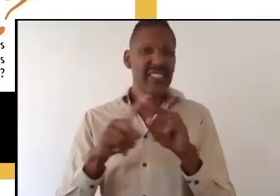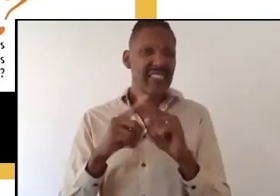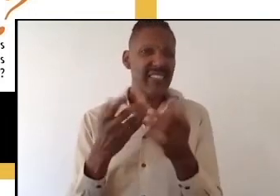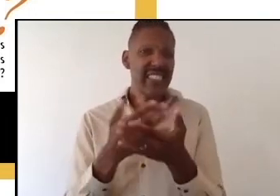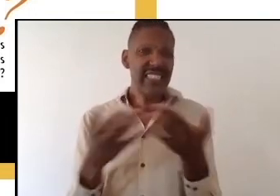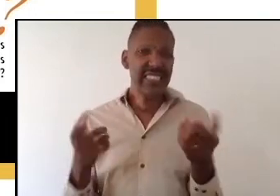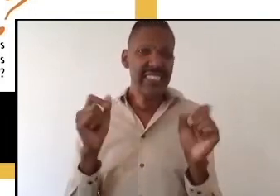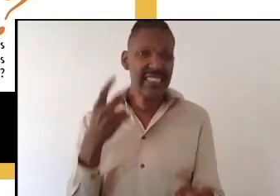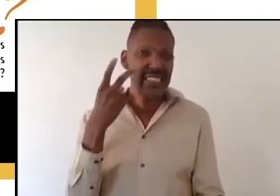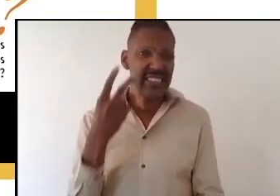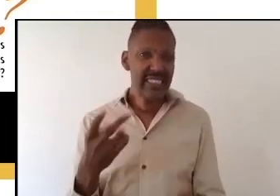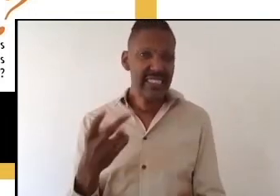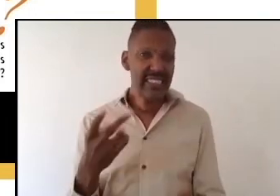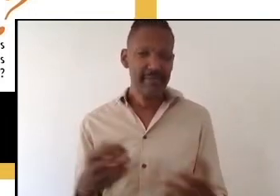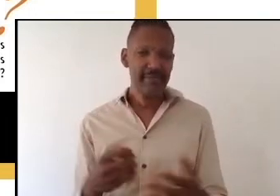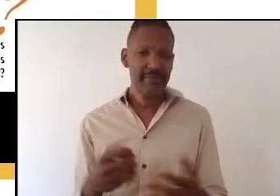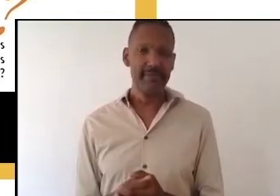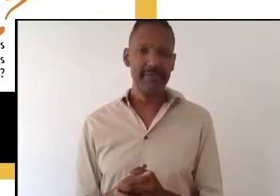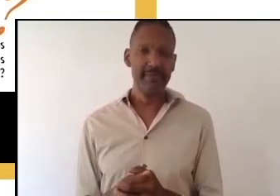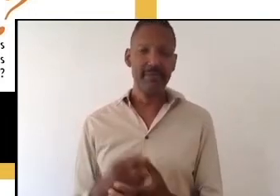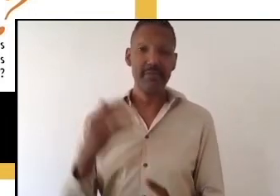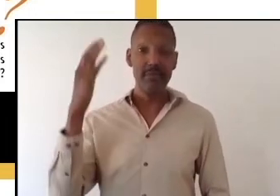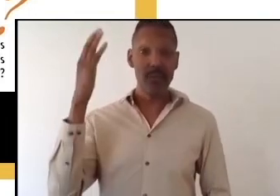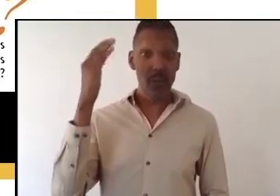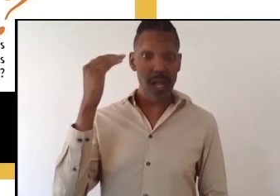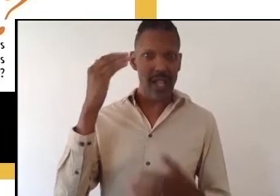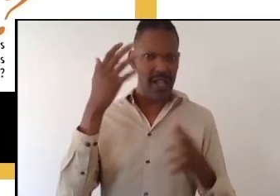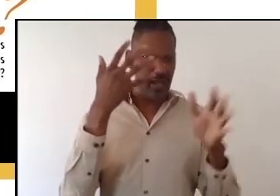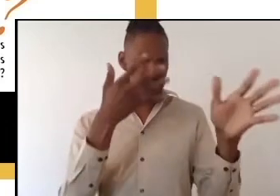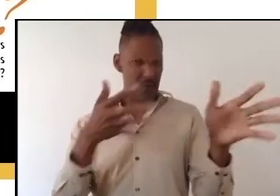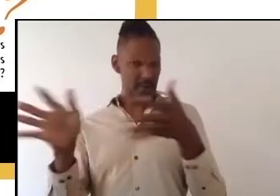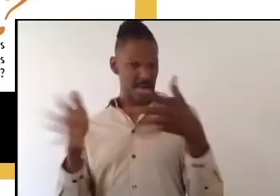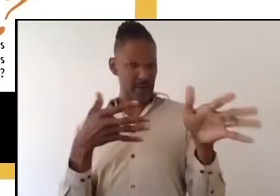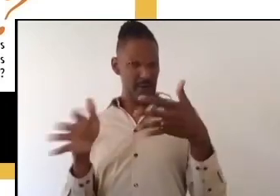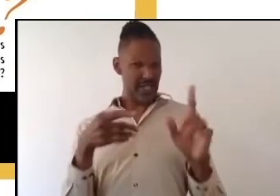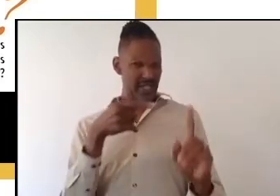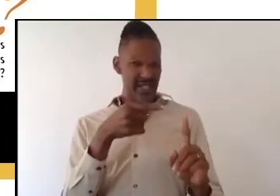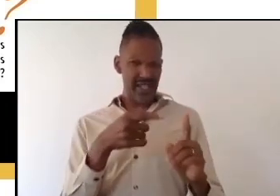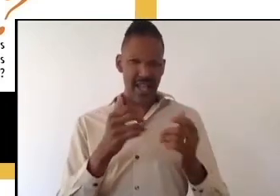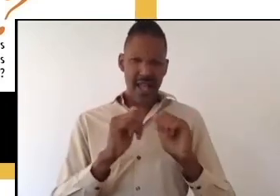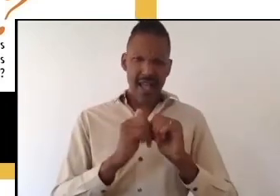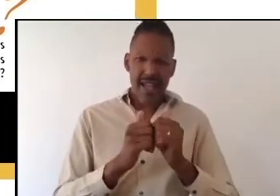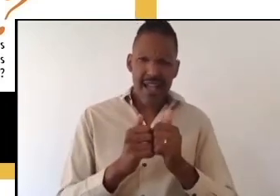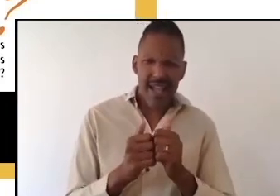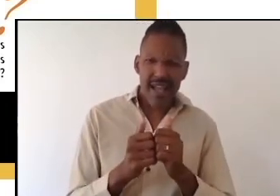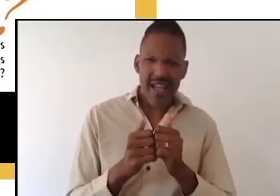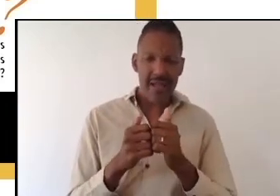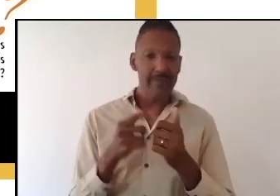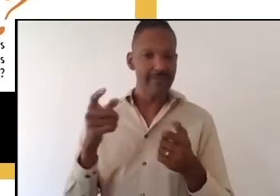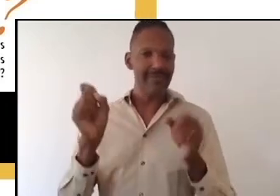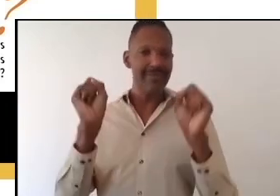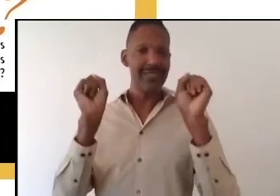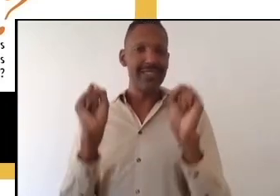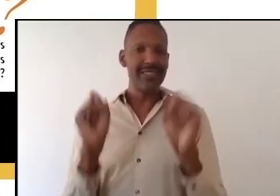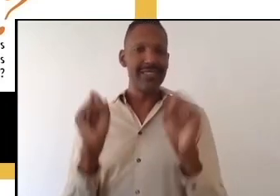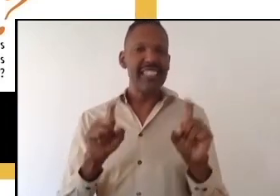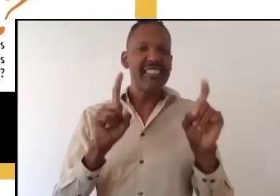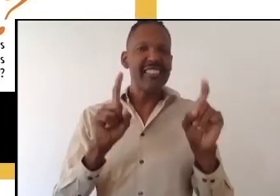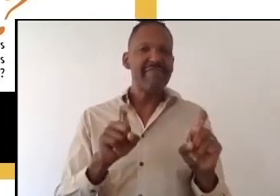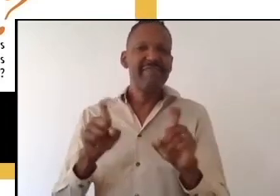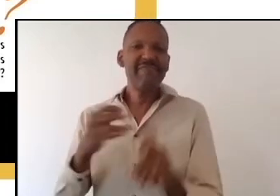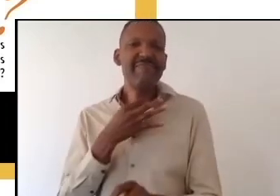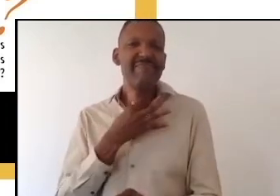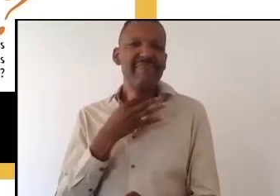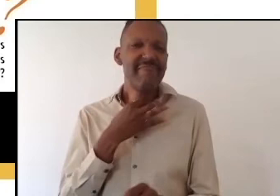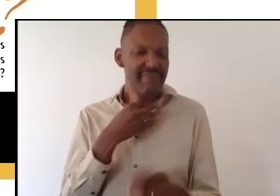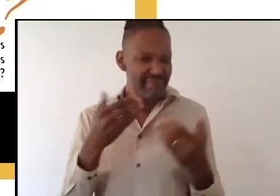you? You can discover why by asking questions and doing things to get answers. Here's